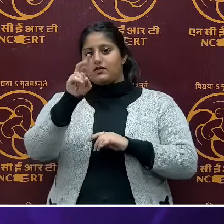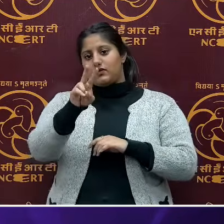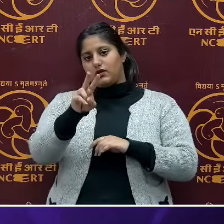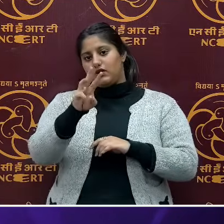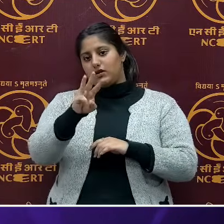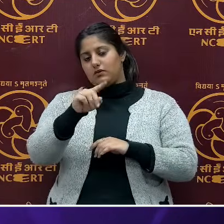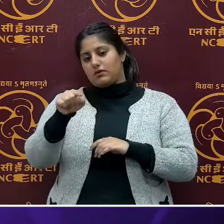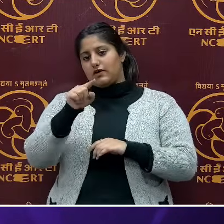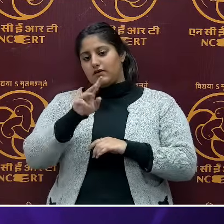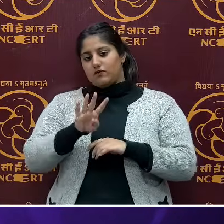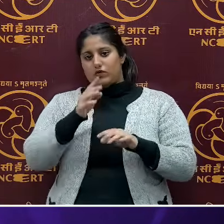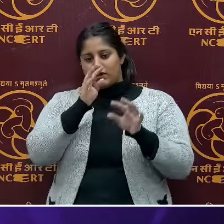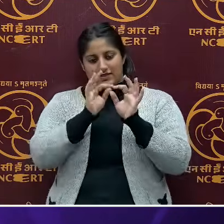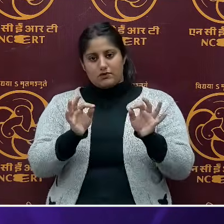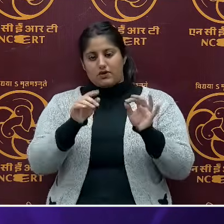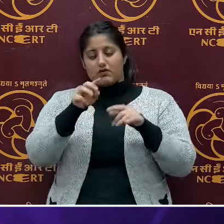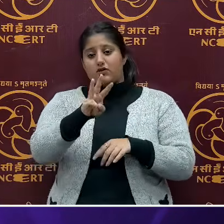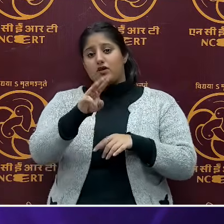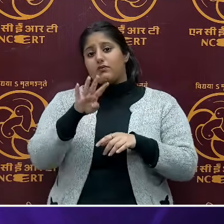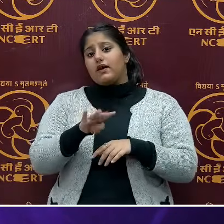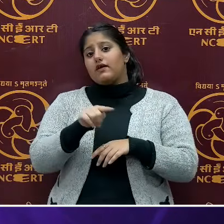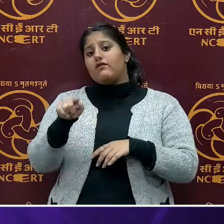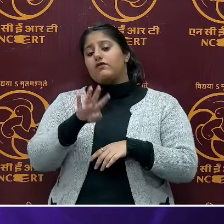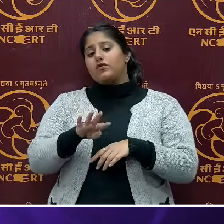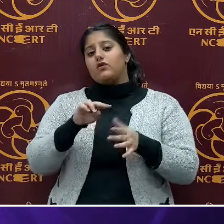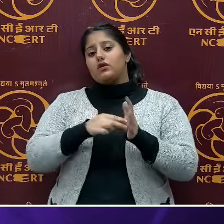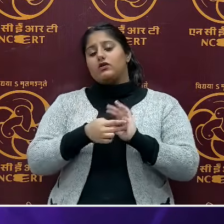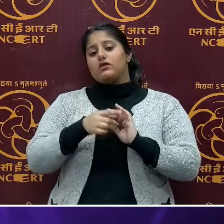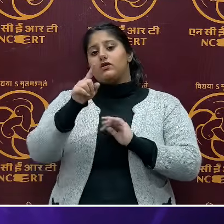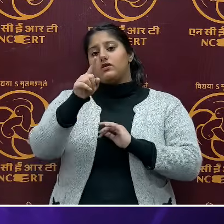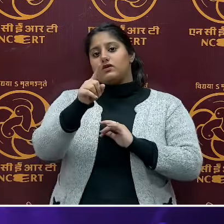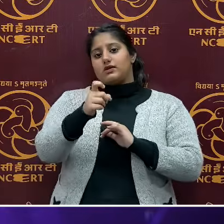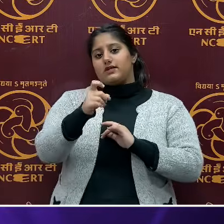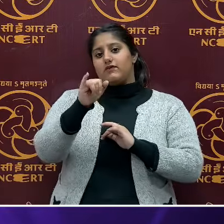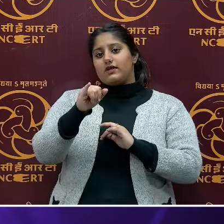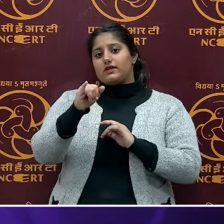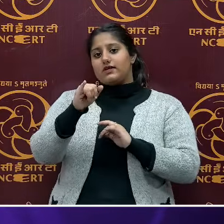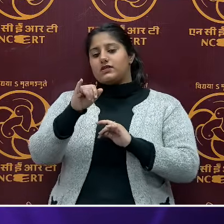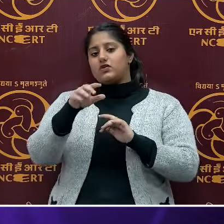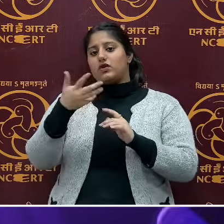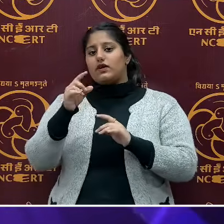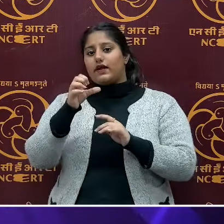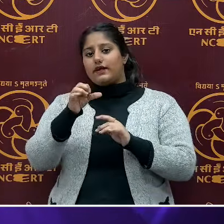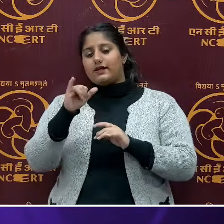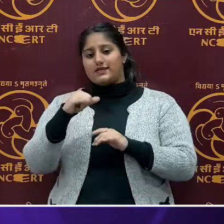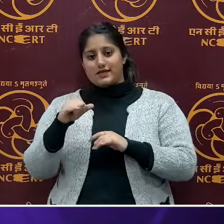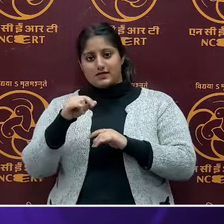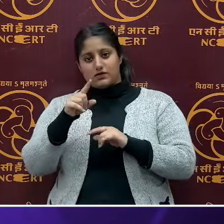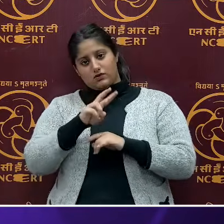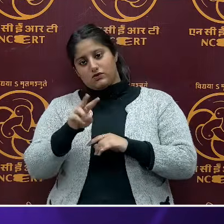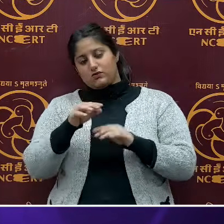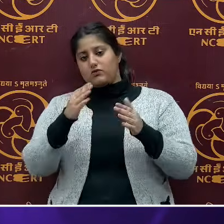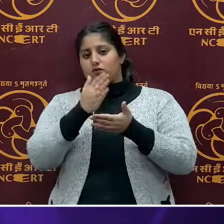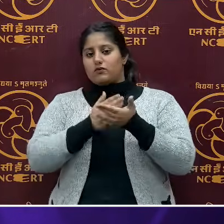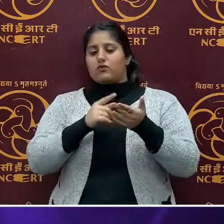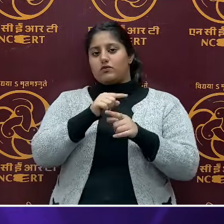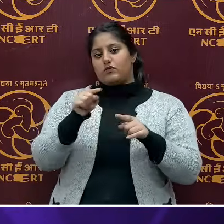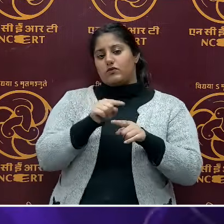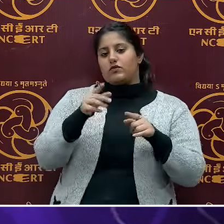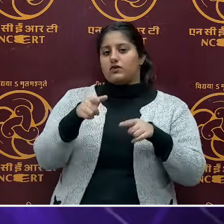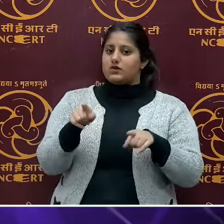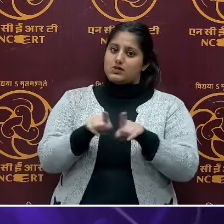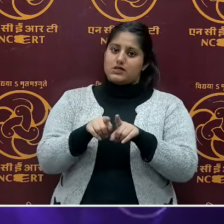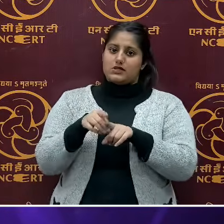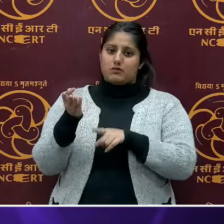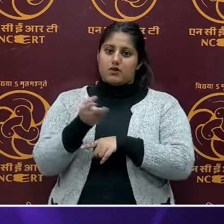3/4. So, ratio 3/4 and 72 is to 96 are in proportion. Dekho, this is also 3/4, this is also